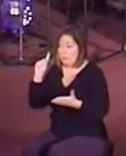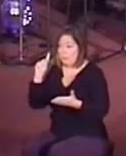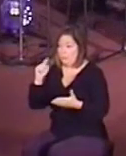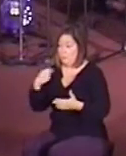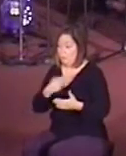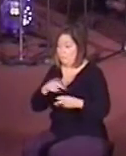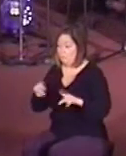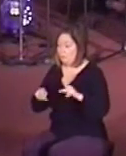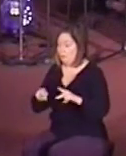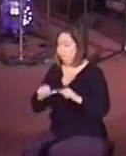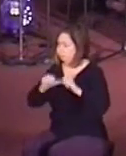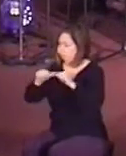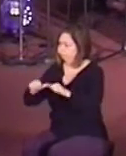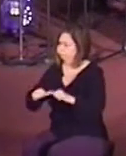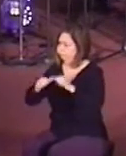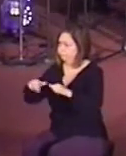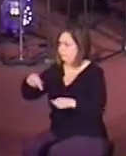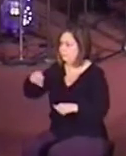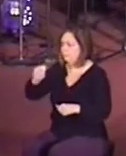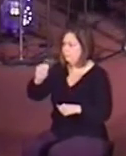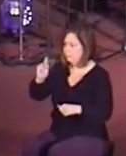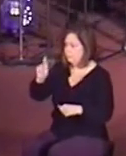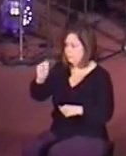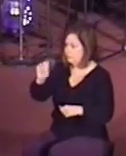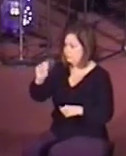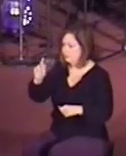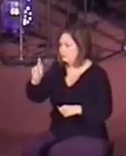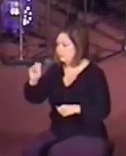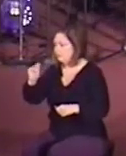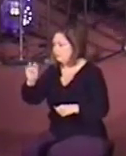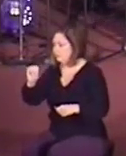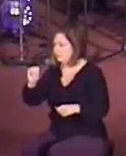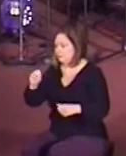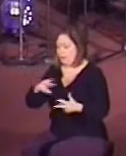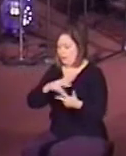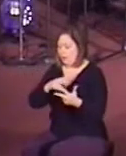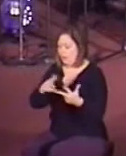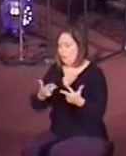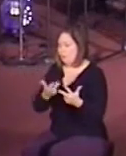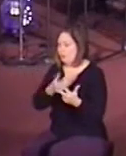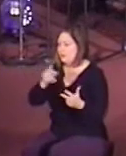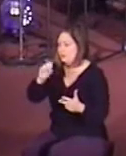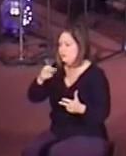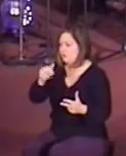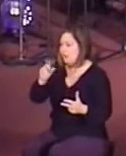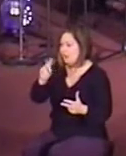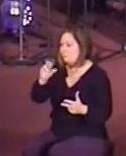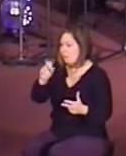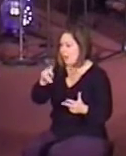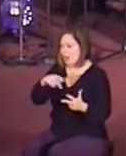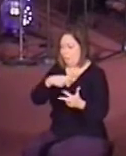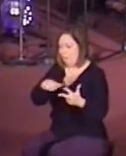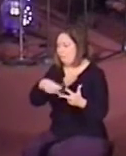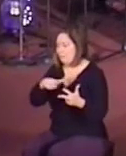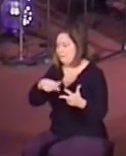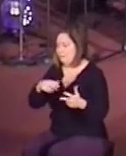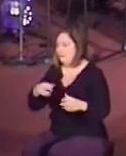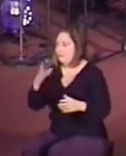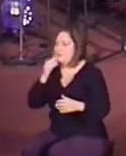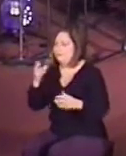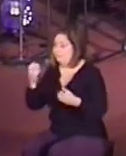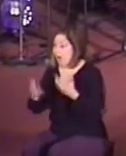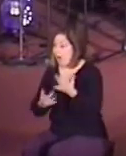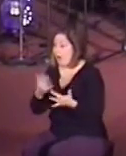of perseverance and how Shadrach, Meshach, and Abednego experienced the fire and God saved them through the fire. Well, 30